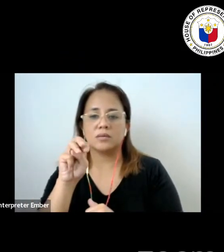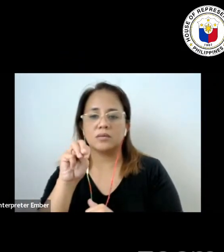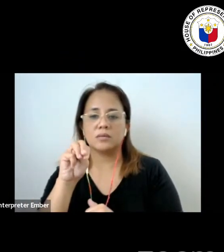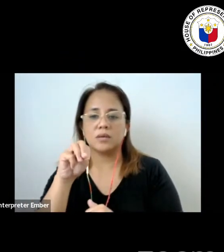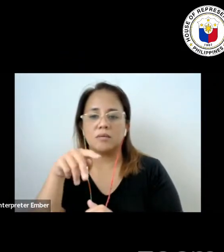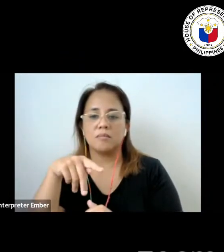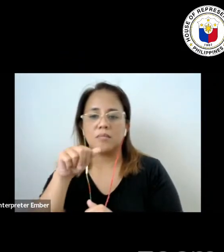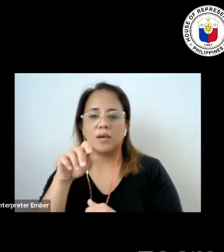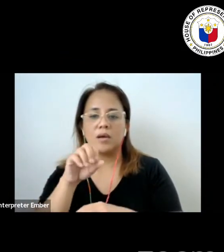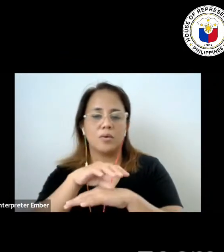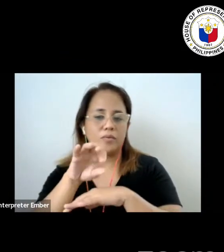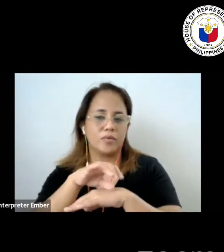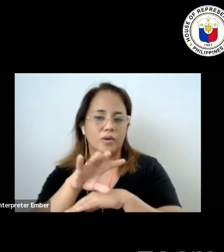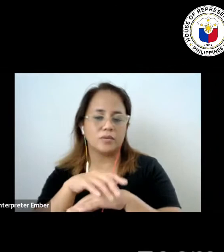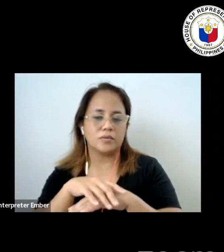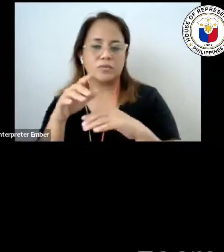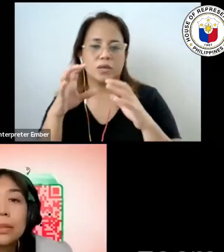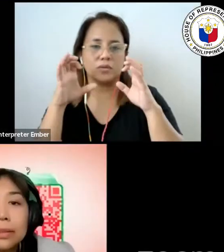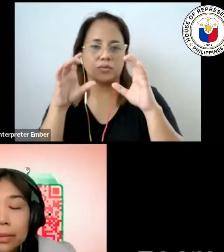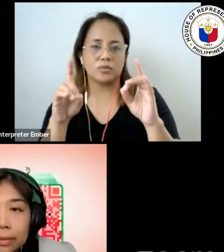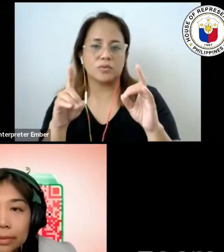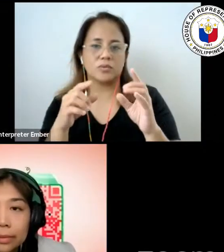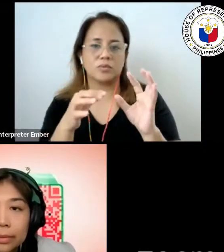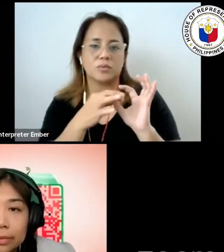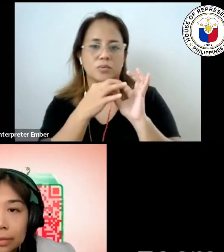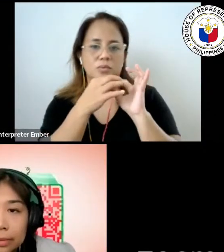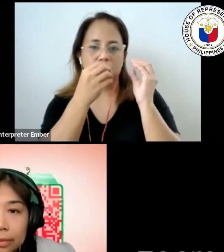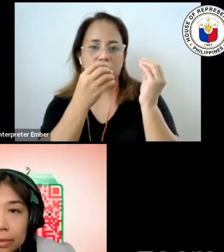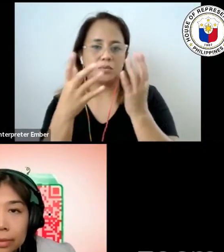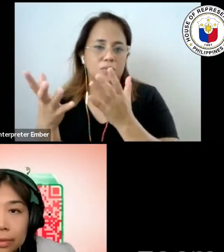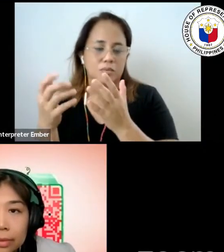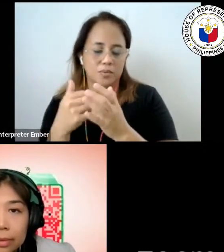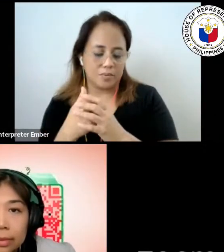on education, to relay the